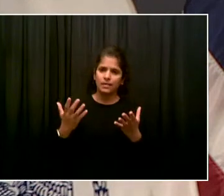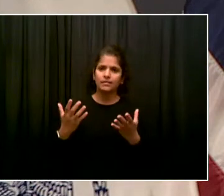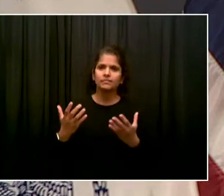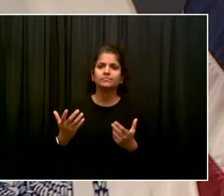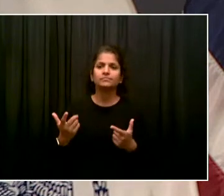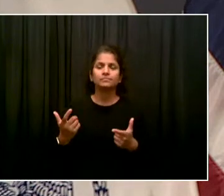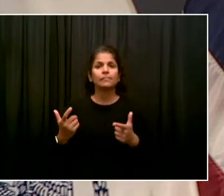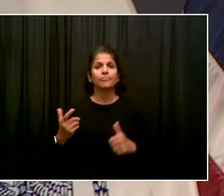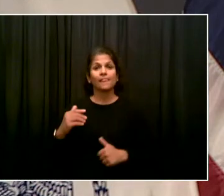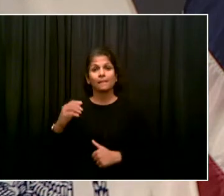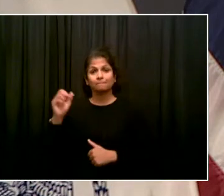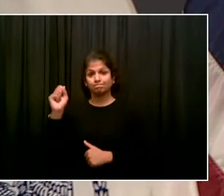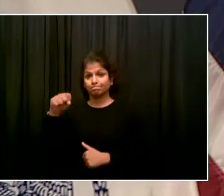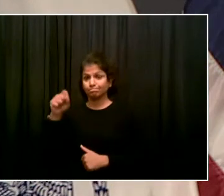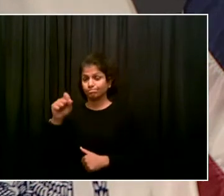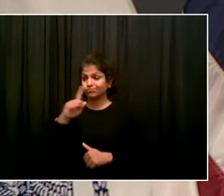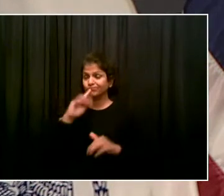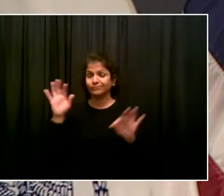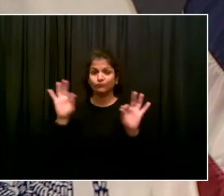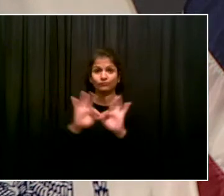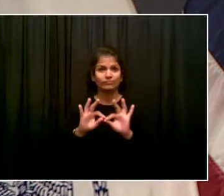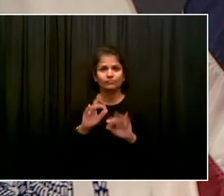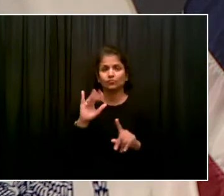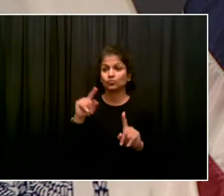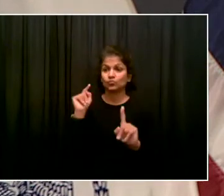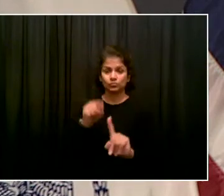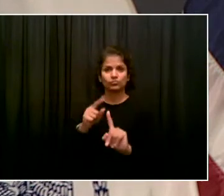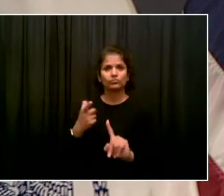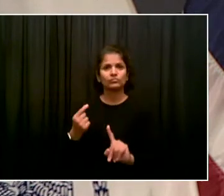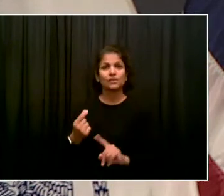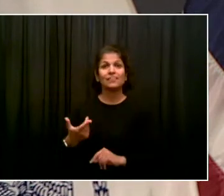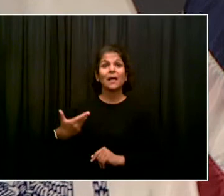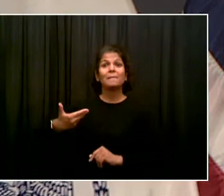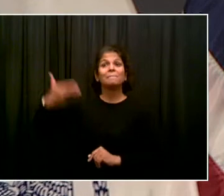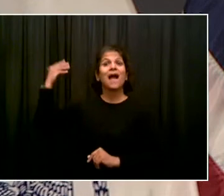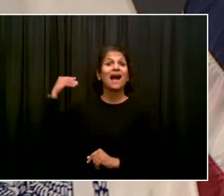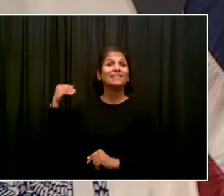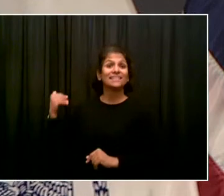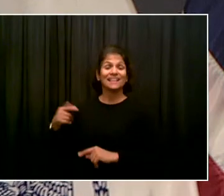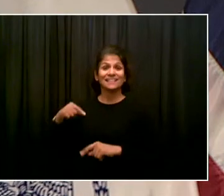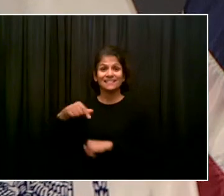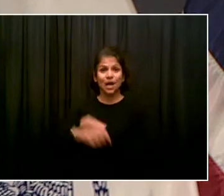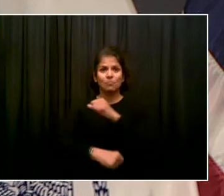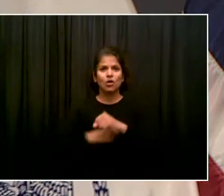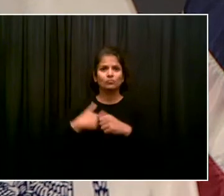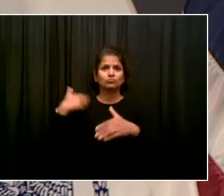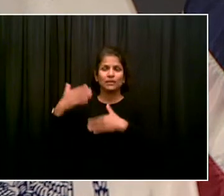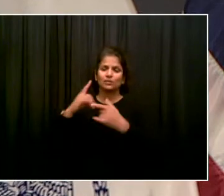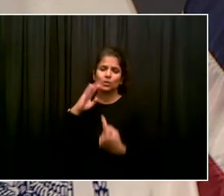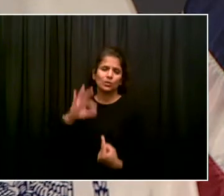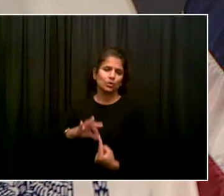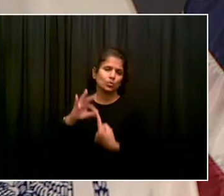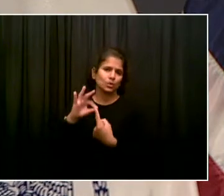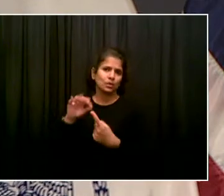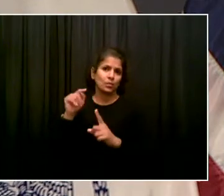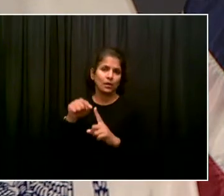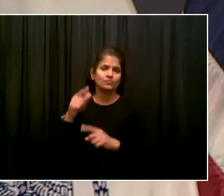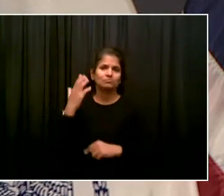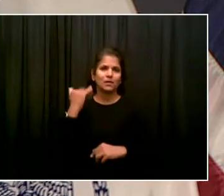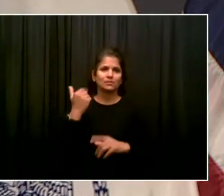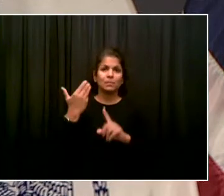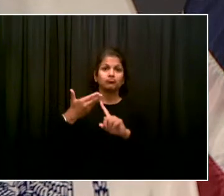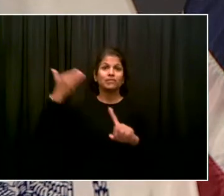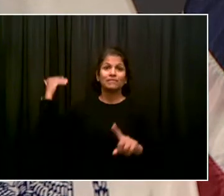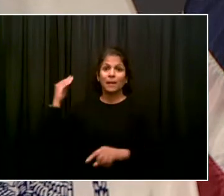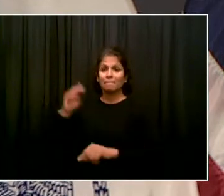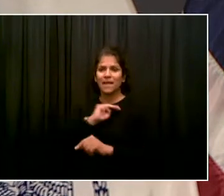historically because mayors and their families were protected in anything and everything they did. That was the way